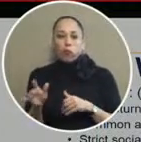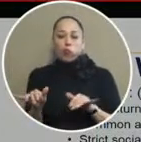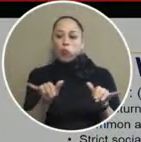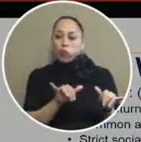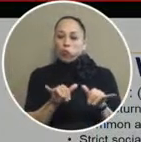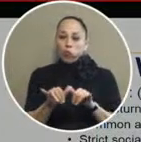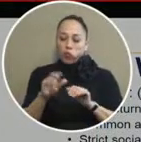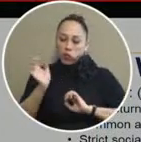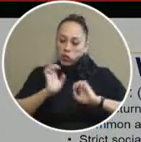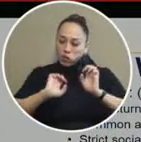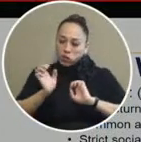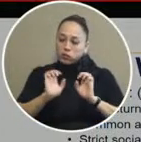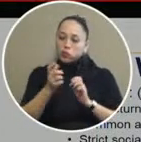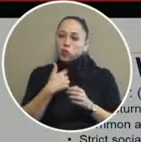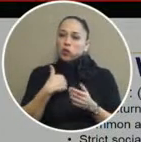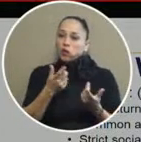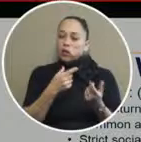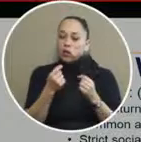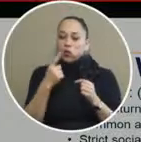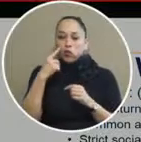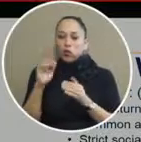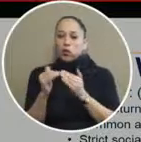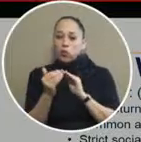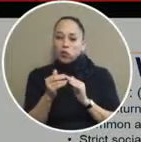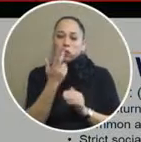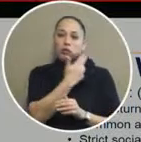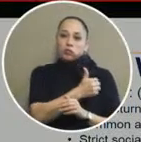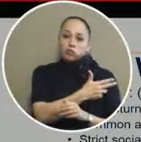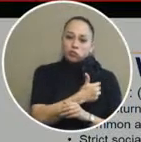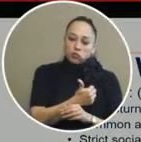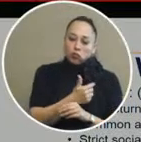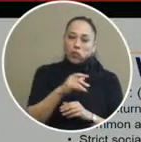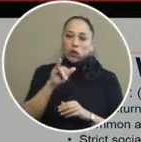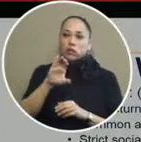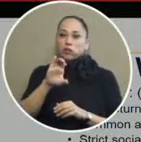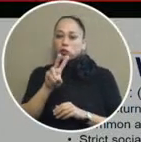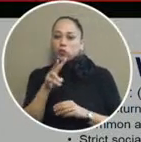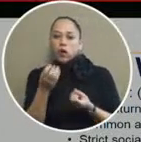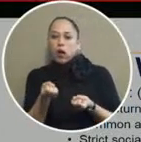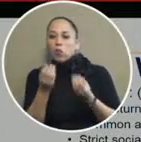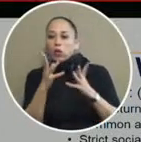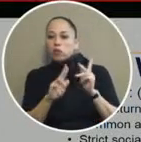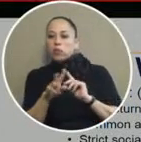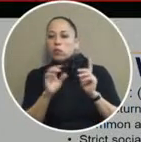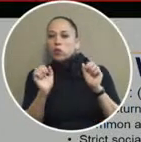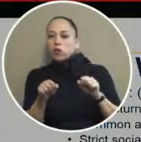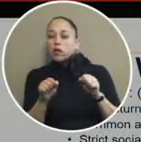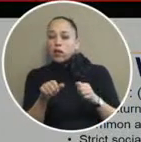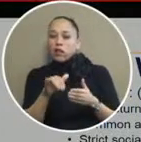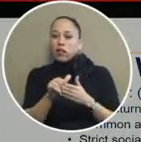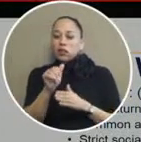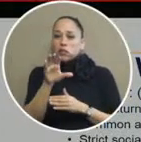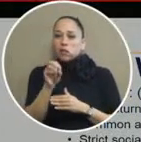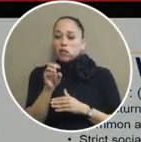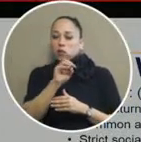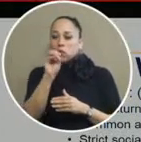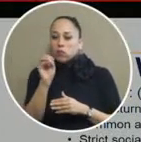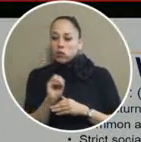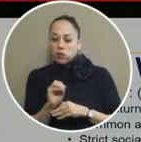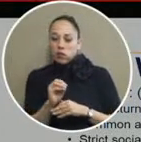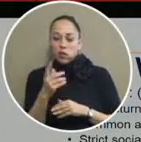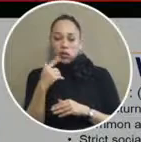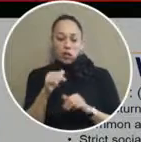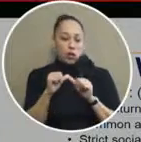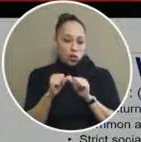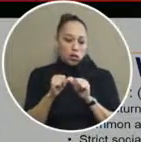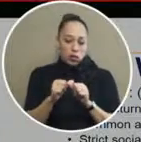same evaluation that we'll do in looking at our community's hospital and ICU bed capacity. This would be a 50% return to work, and we'll continue